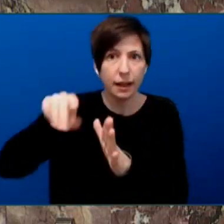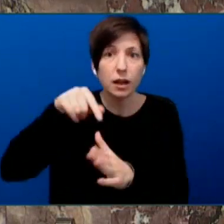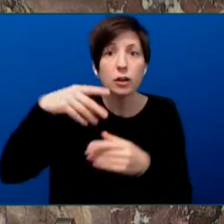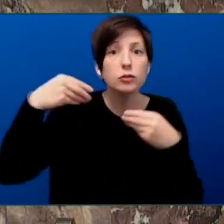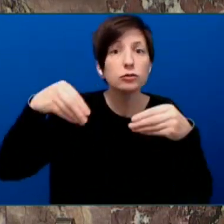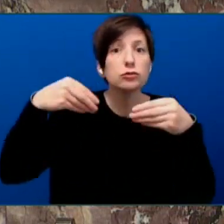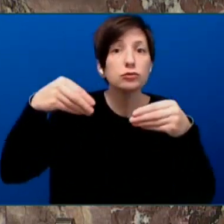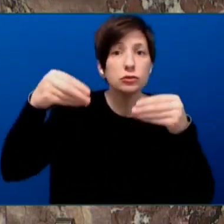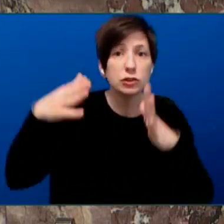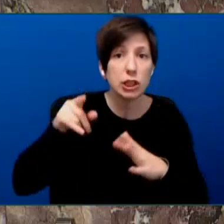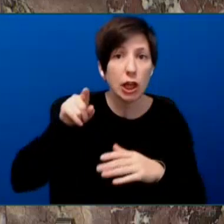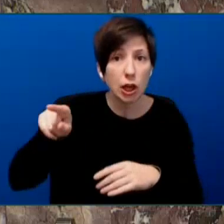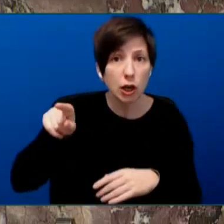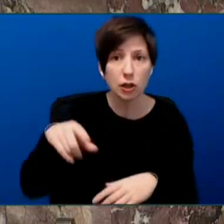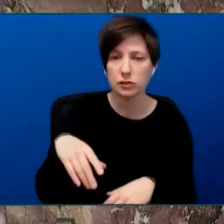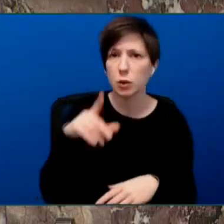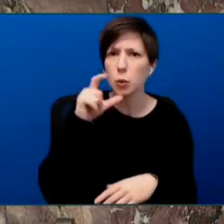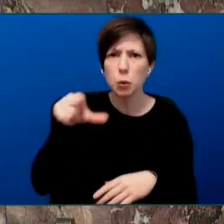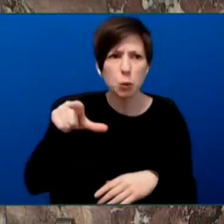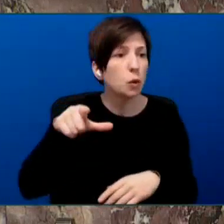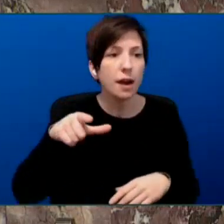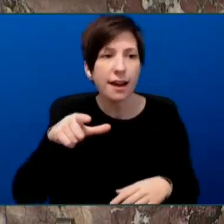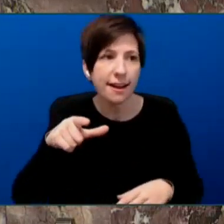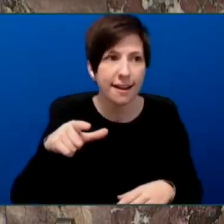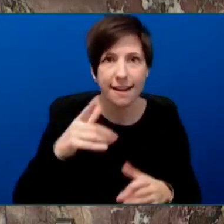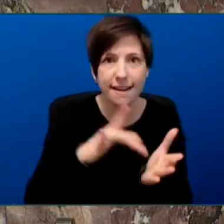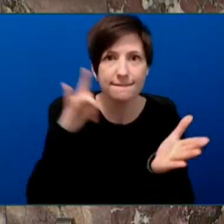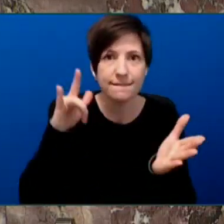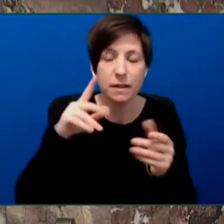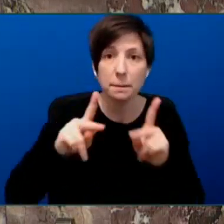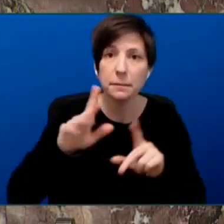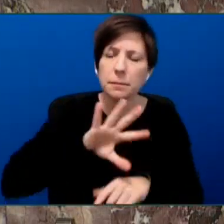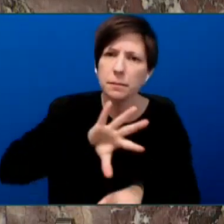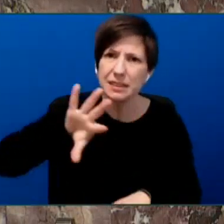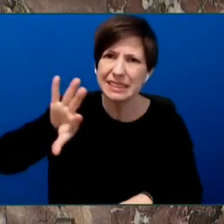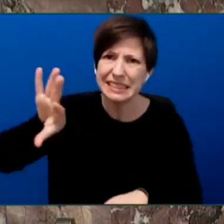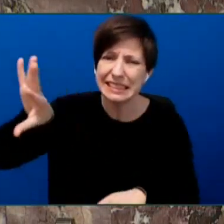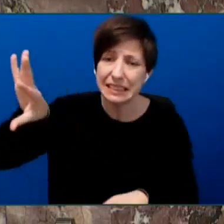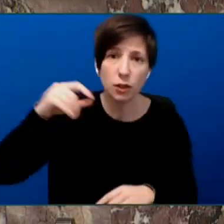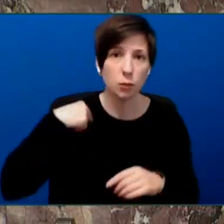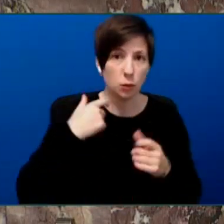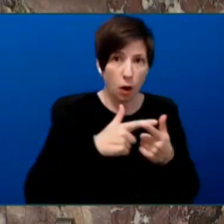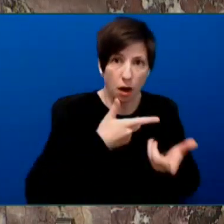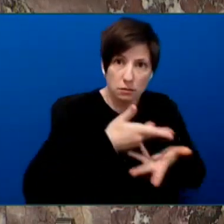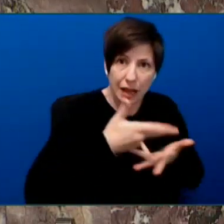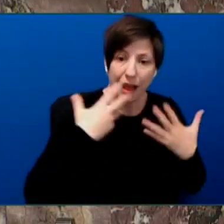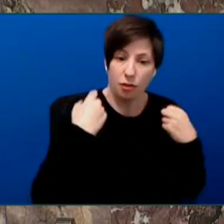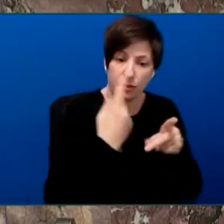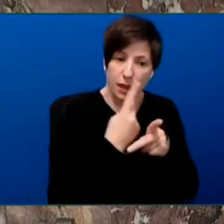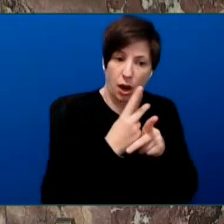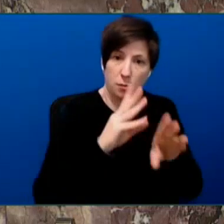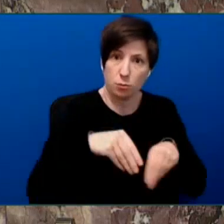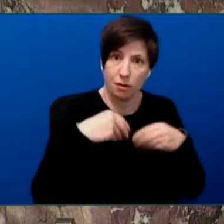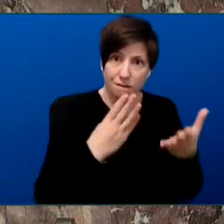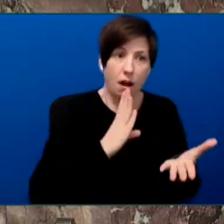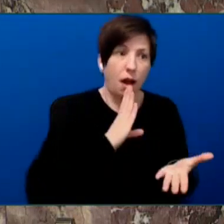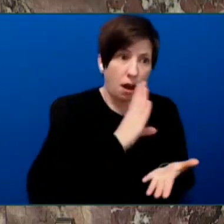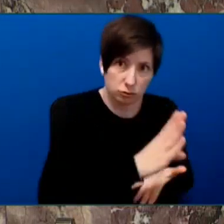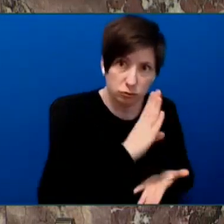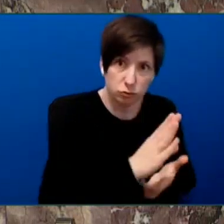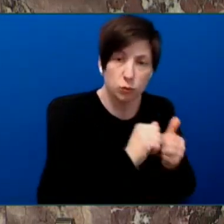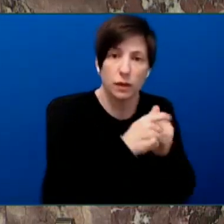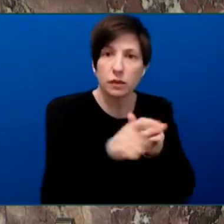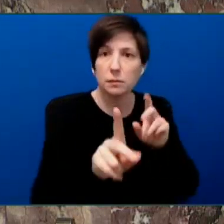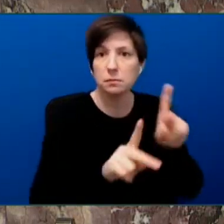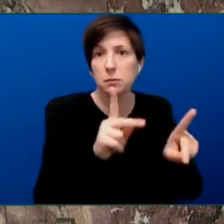healthcare system able to intervene and support individuals. That's the objective of the program. That's what we're working on with our health authorities, with